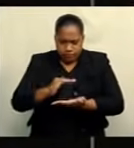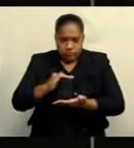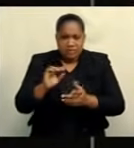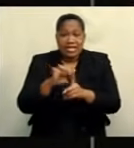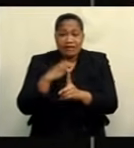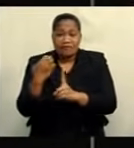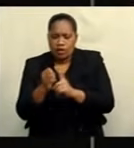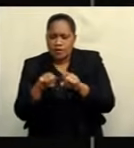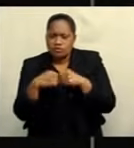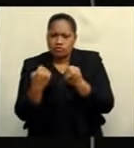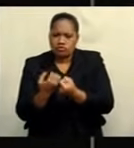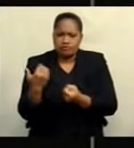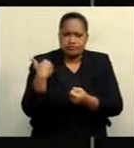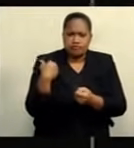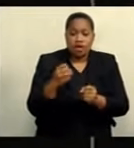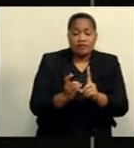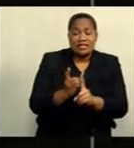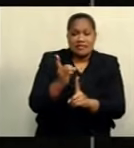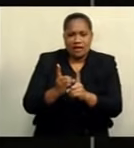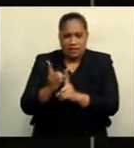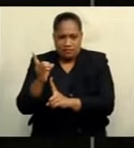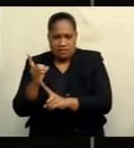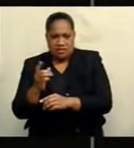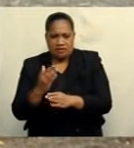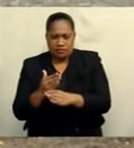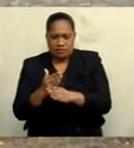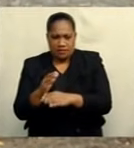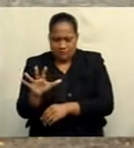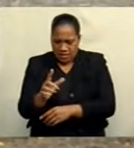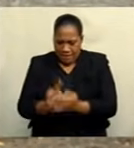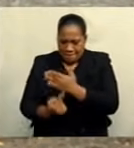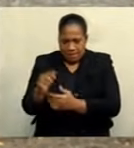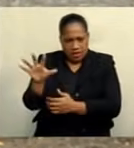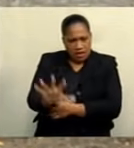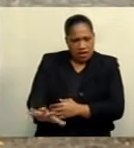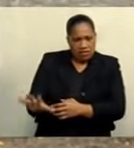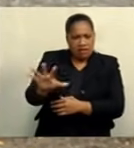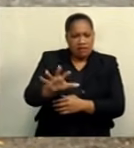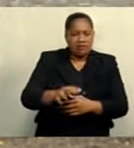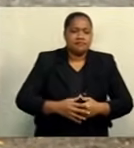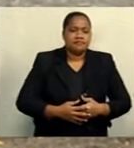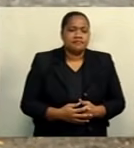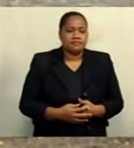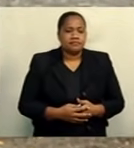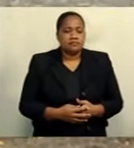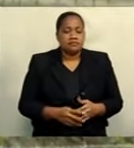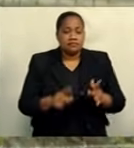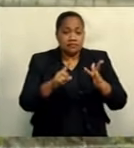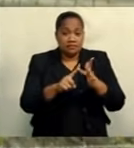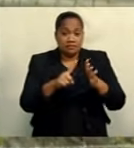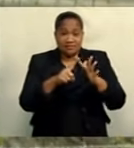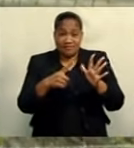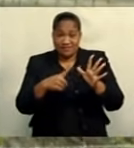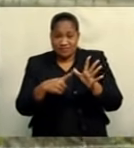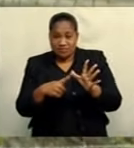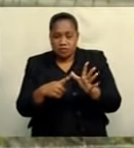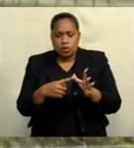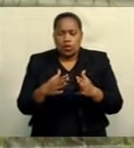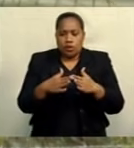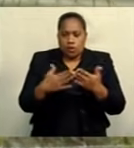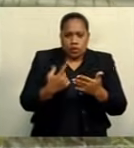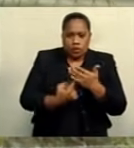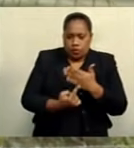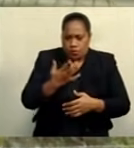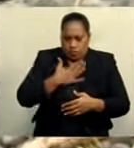social impacts of development. Sanya Nimboila reports. EIA are critical to ensure the natural and